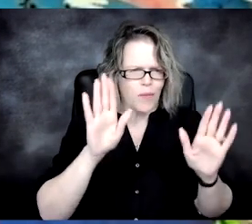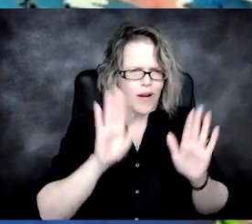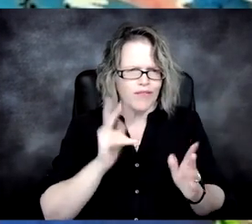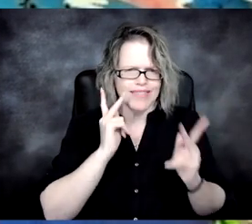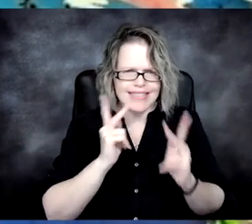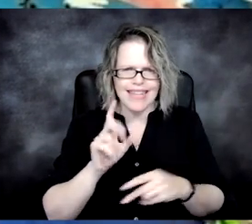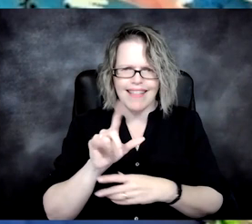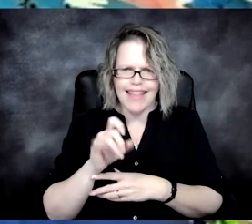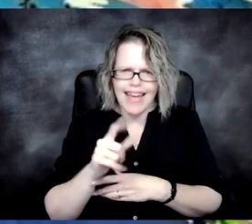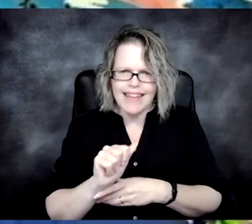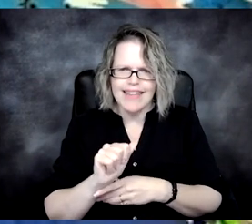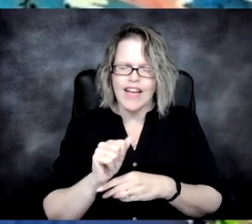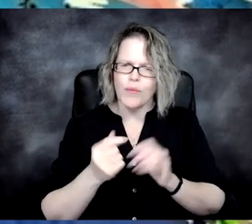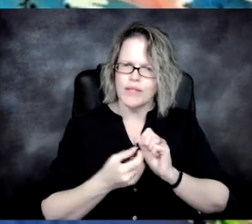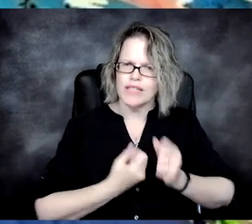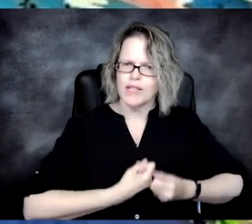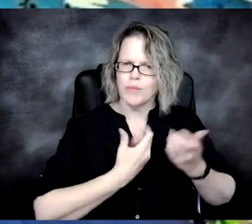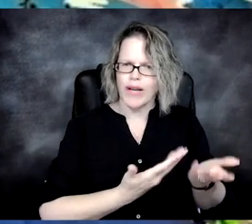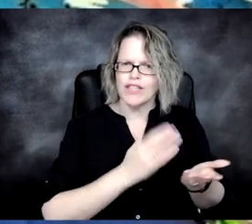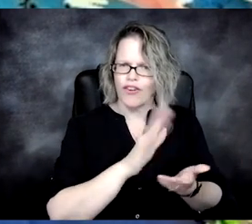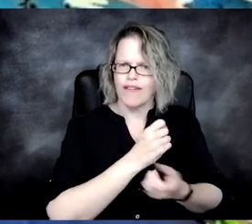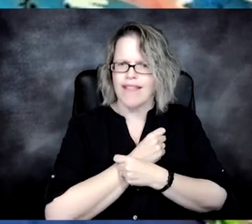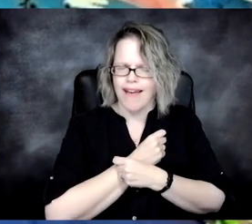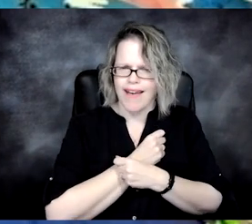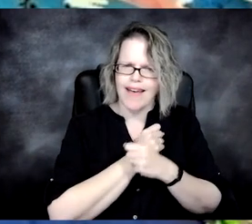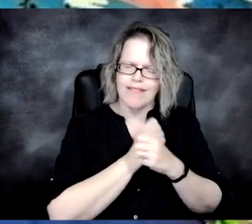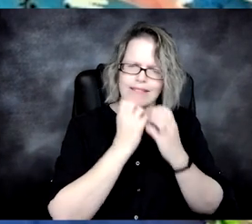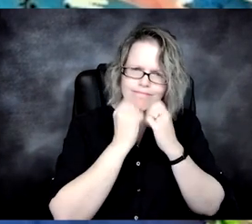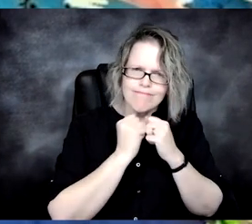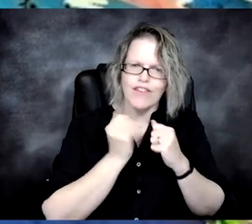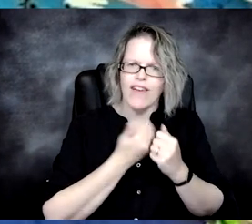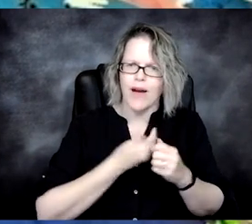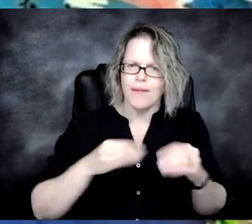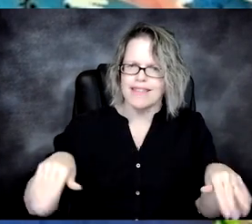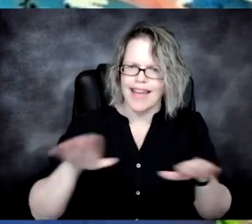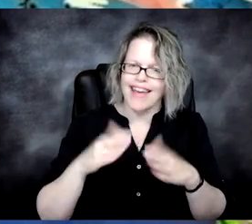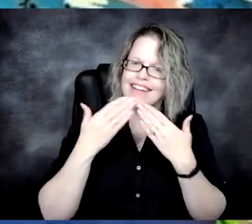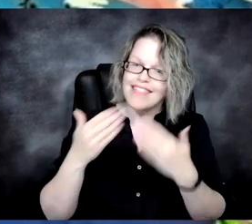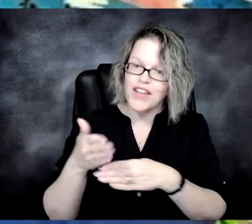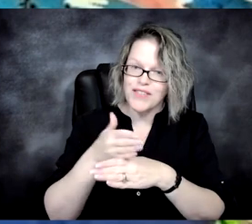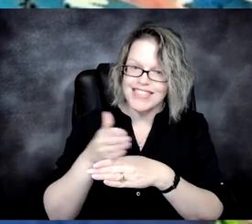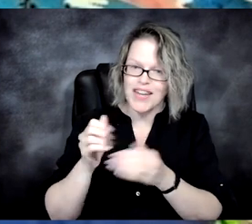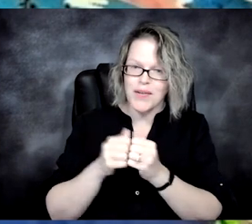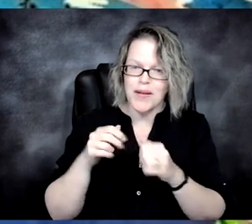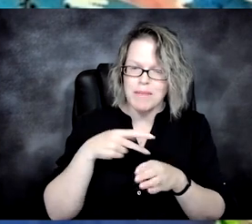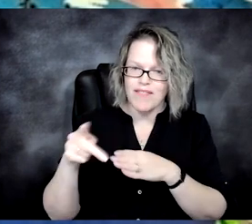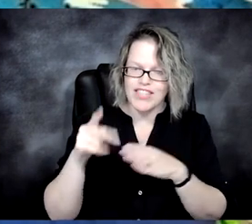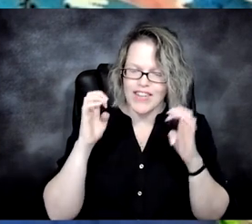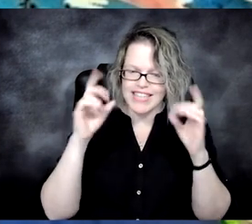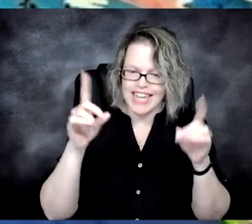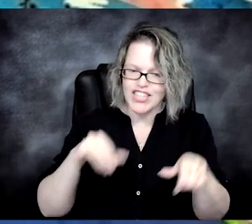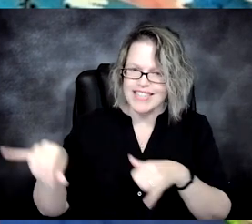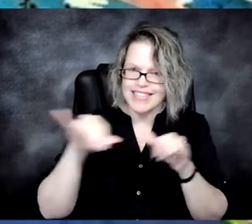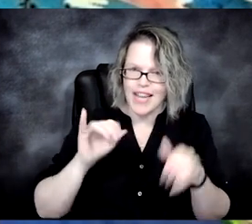the opportunity to express her love and admiration for our land. Thank you for sharing it with the Professional Educator Standards